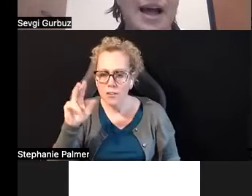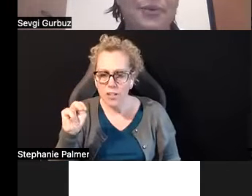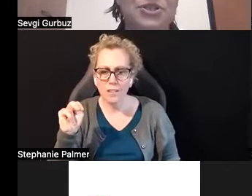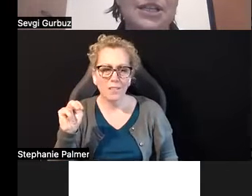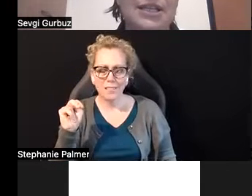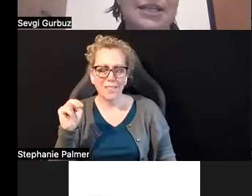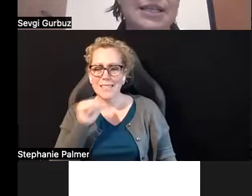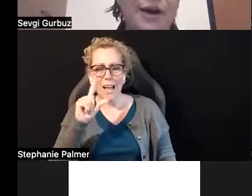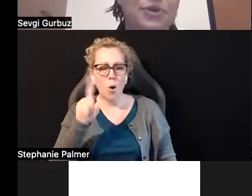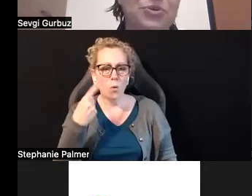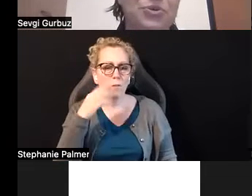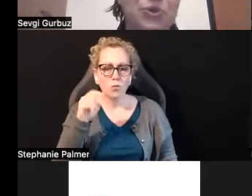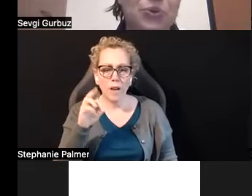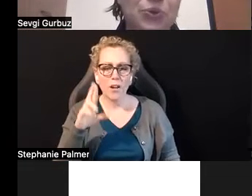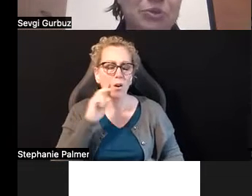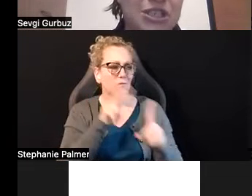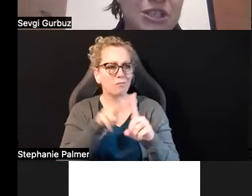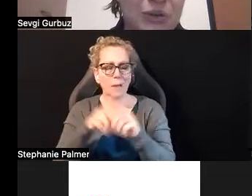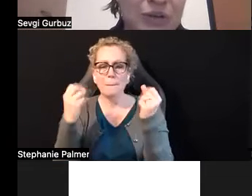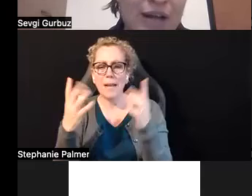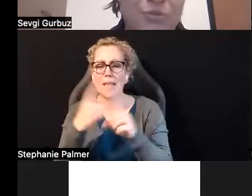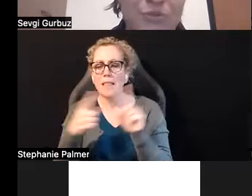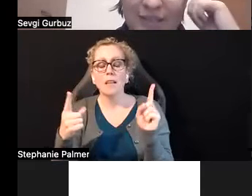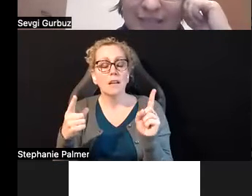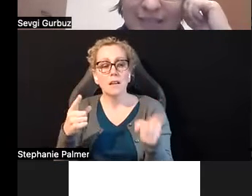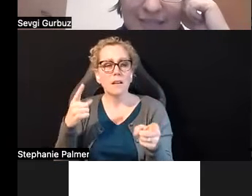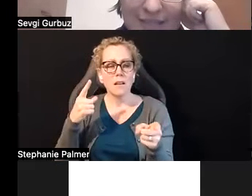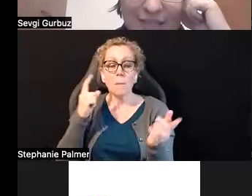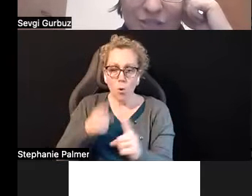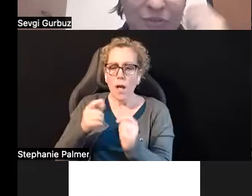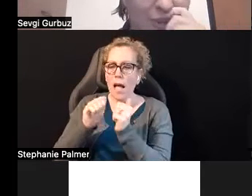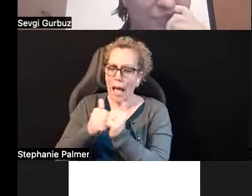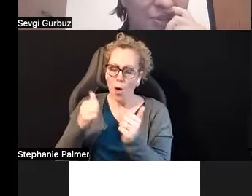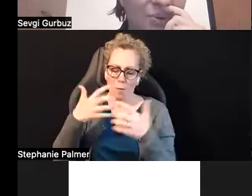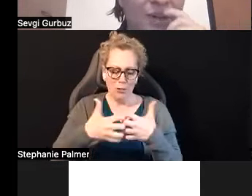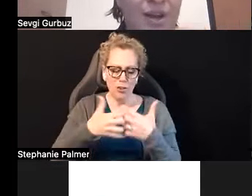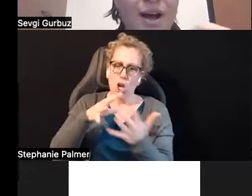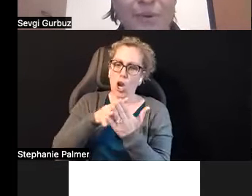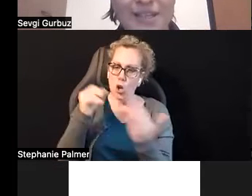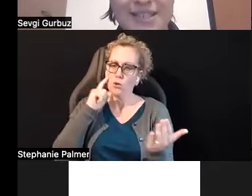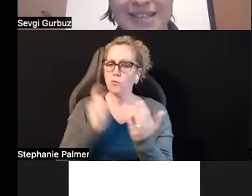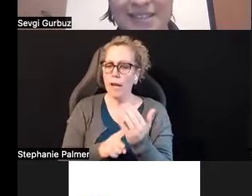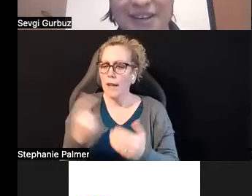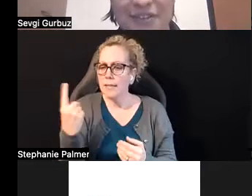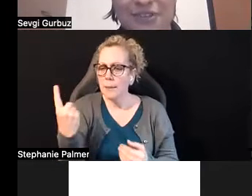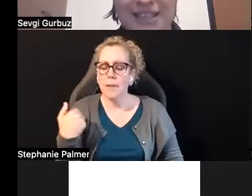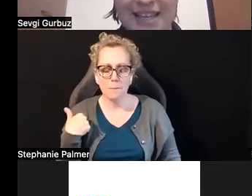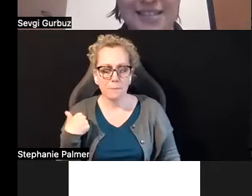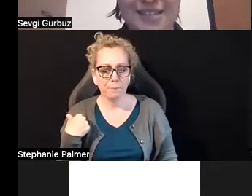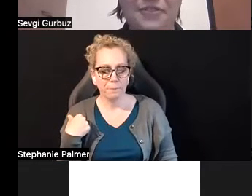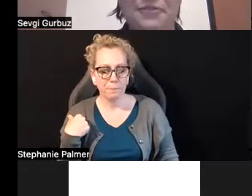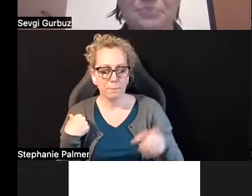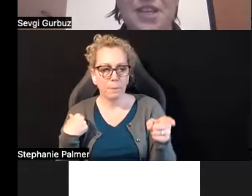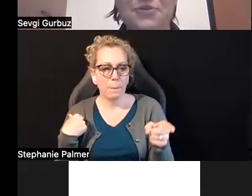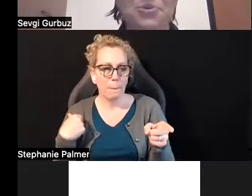But how would the machine learn how to recognize things in general? So I want to take this kind of fun